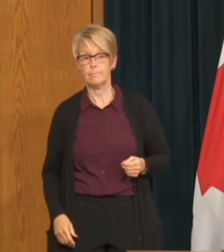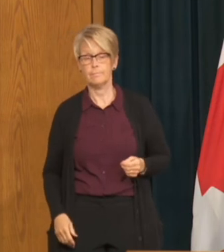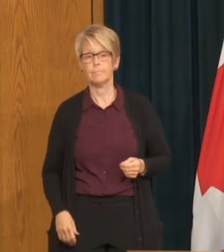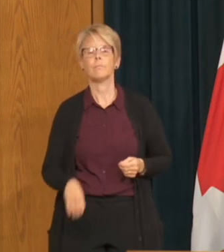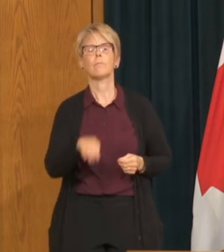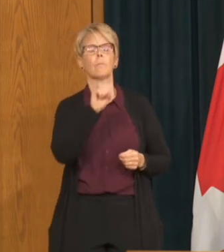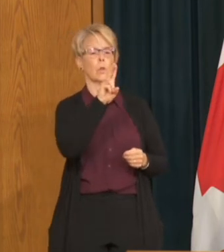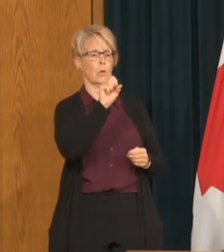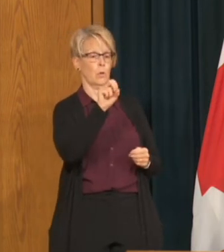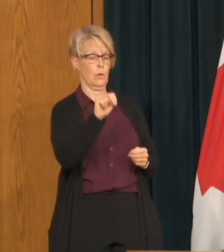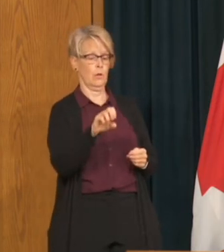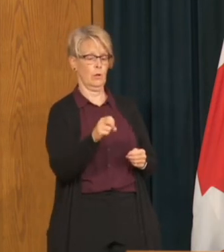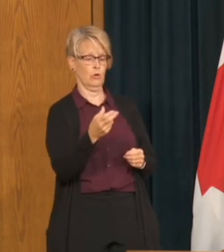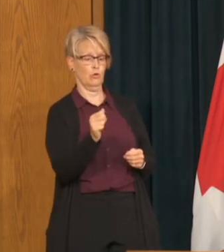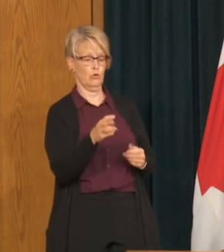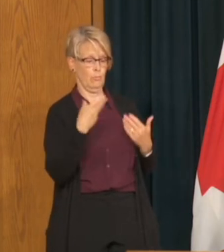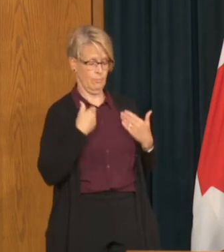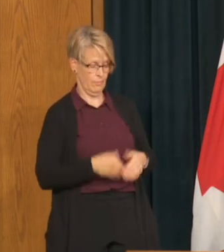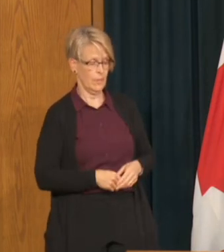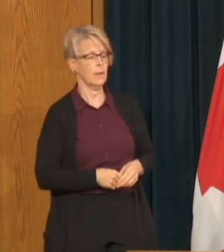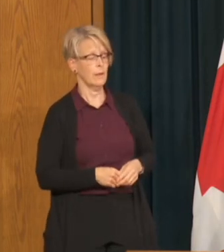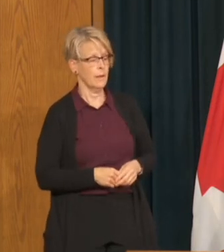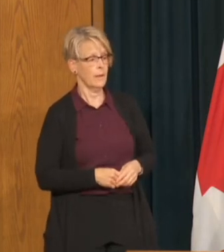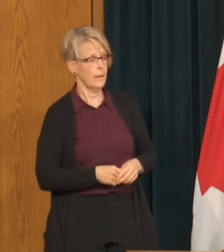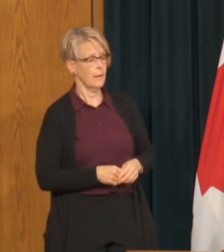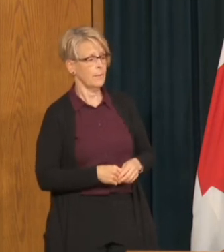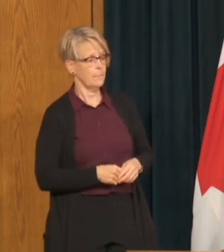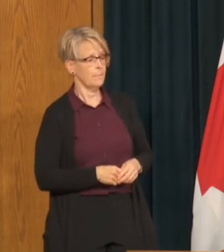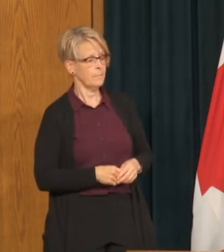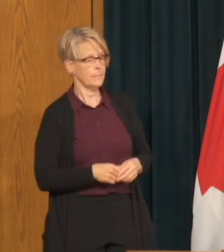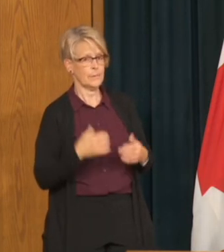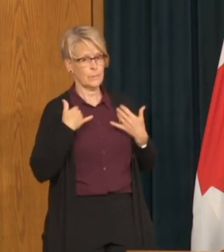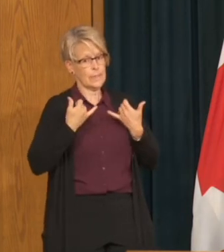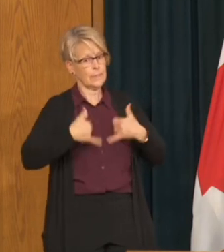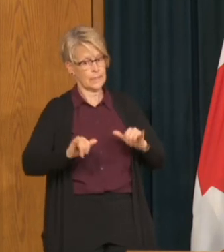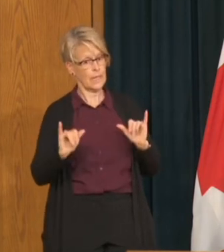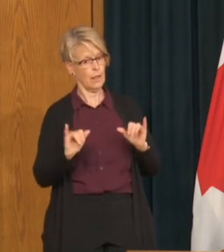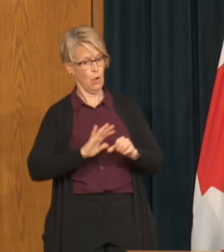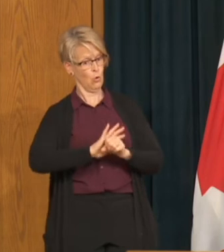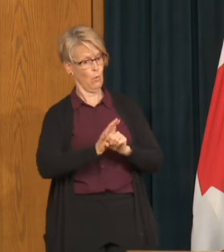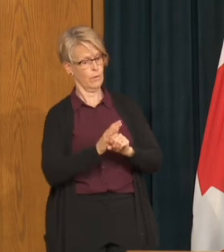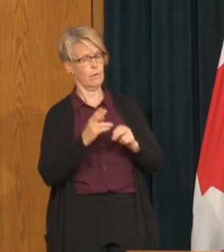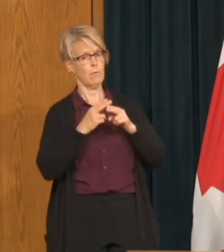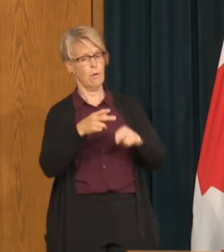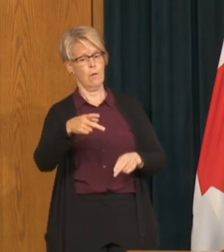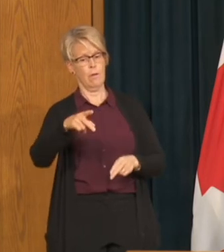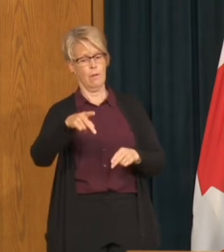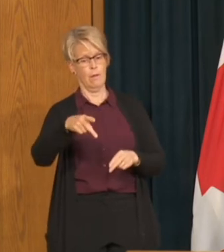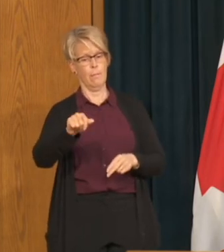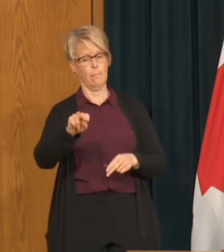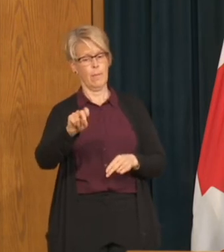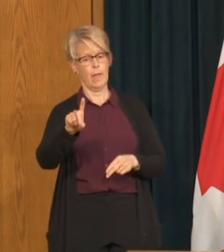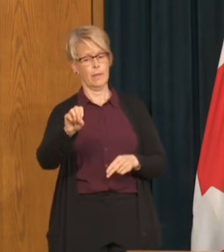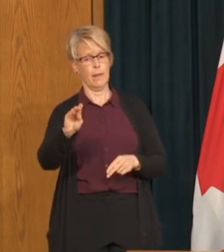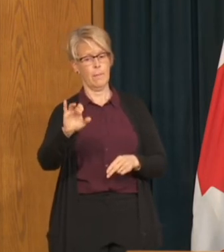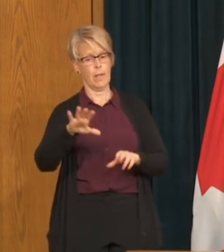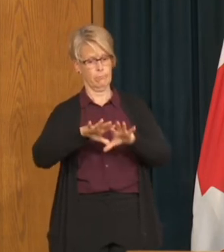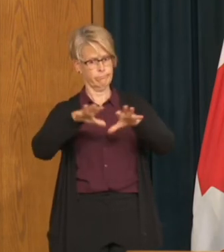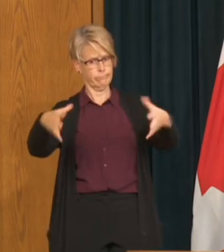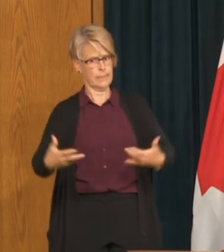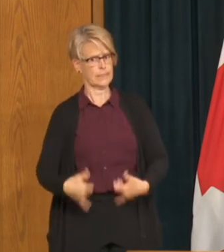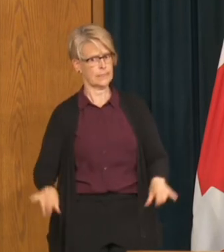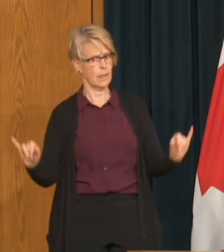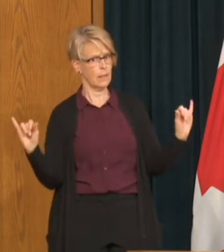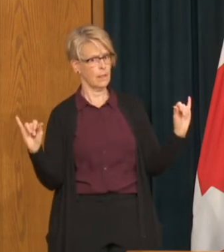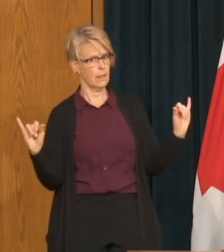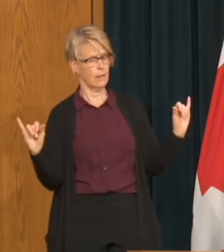It's Susan Shaw here. I think that we are still in a pandemic, and as Dr. Shahab just reminded us, the